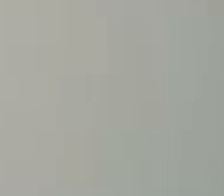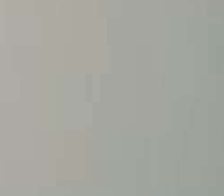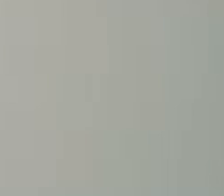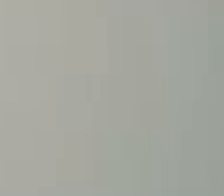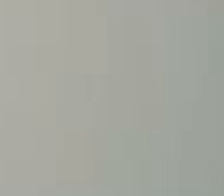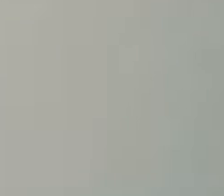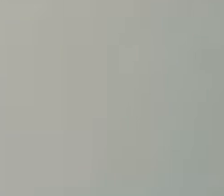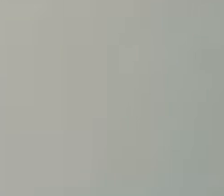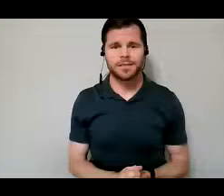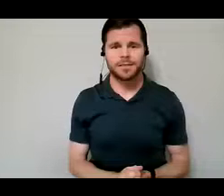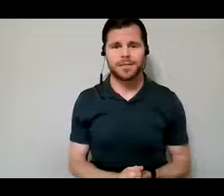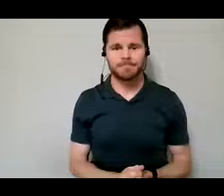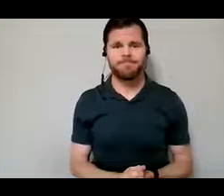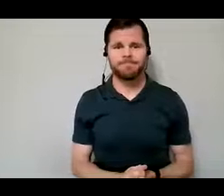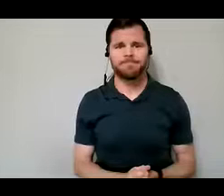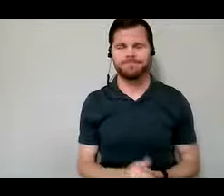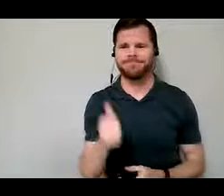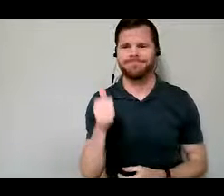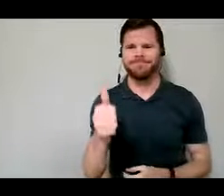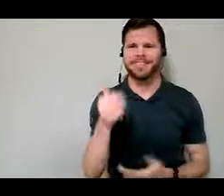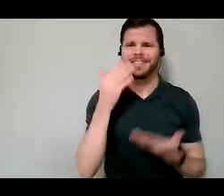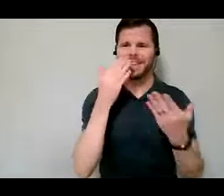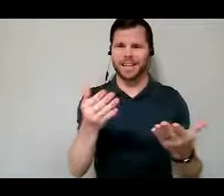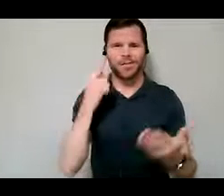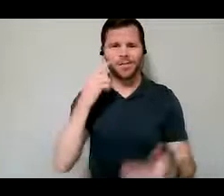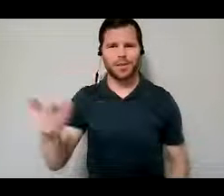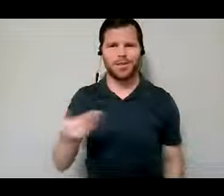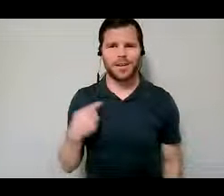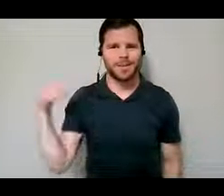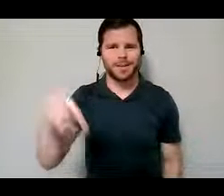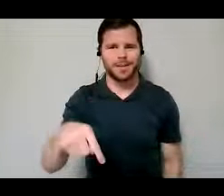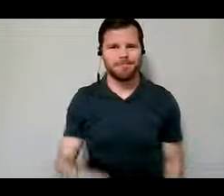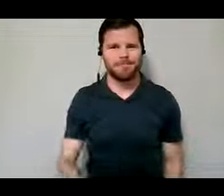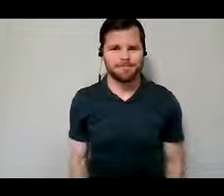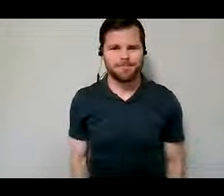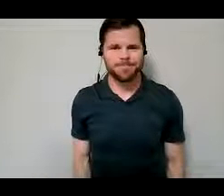Okay, great. Thanks for having me. The link.